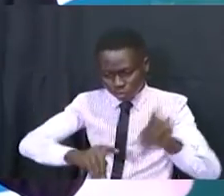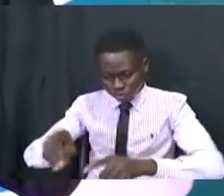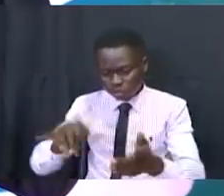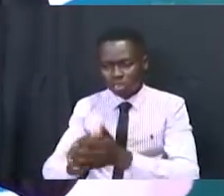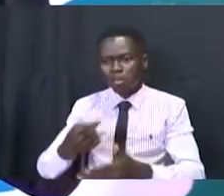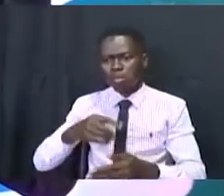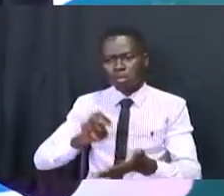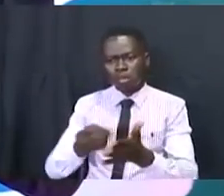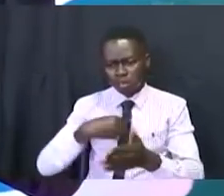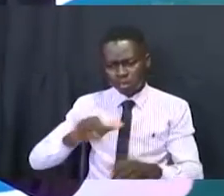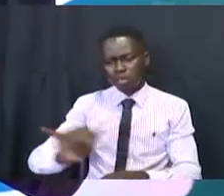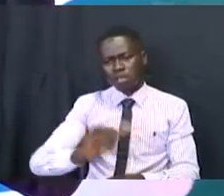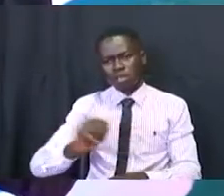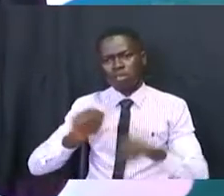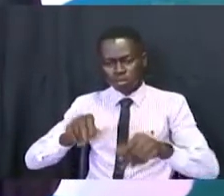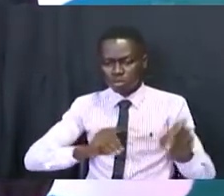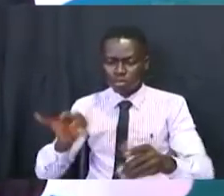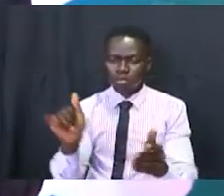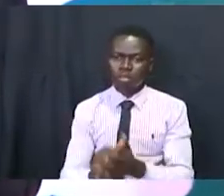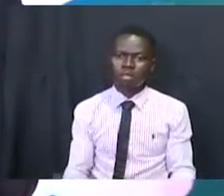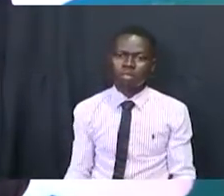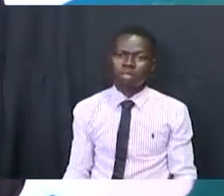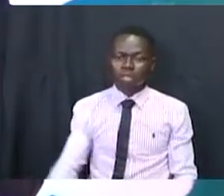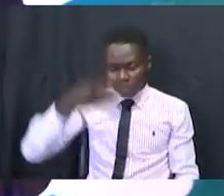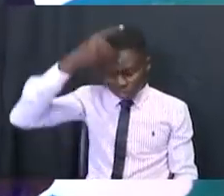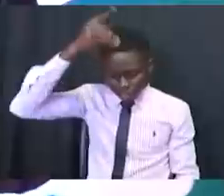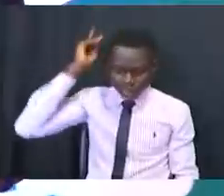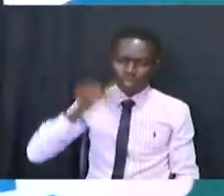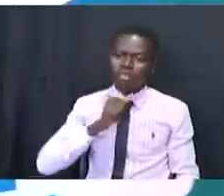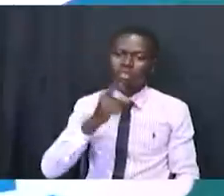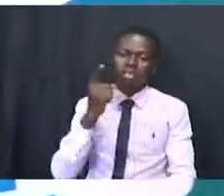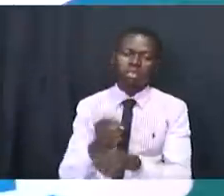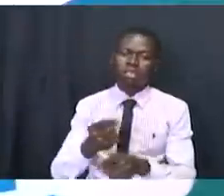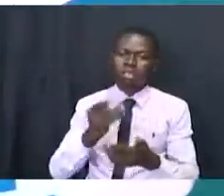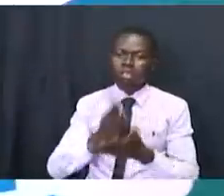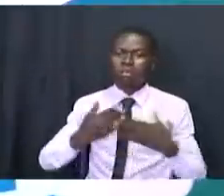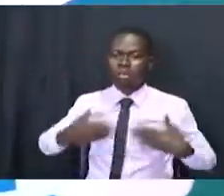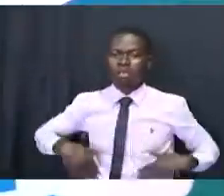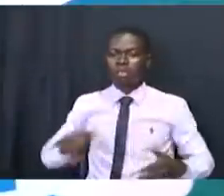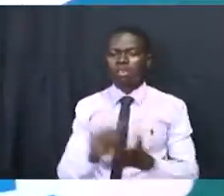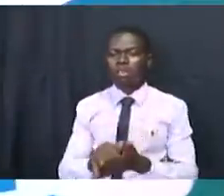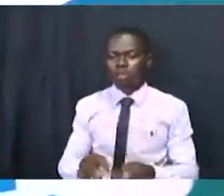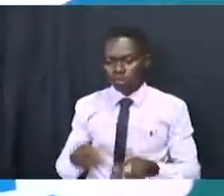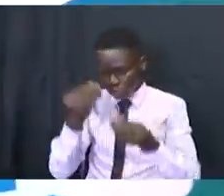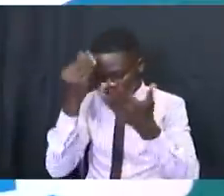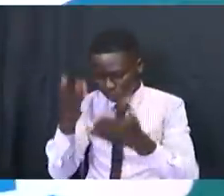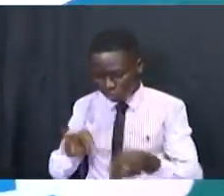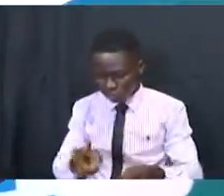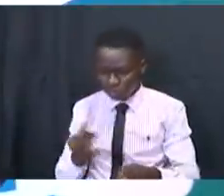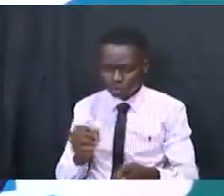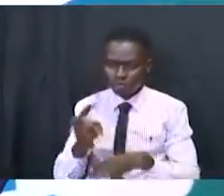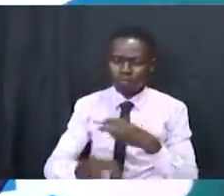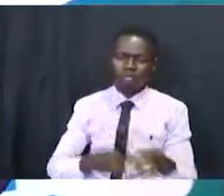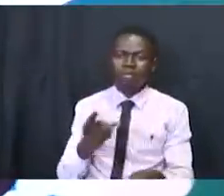led a distinguished life. He was not somebody who conformed the patterns of this world.